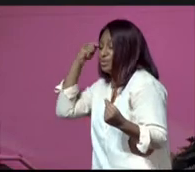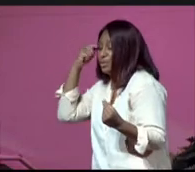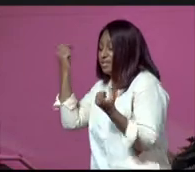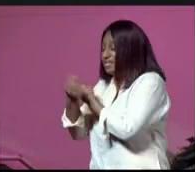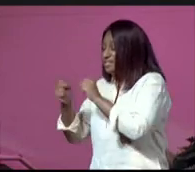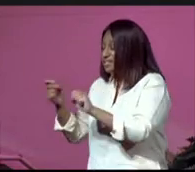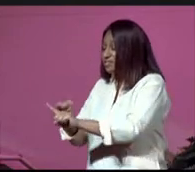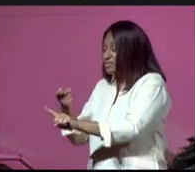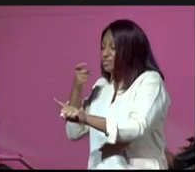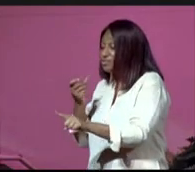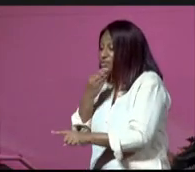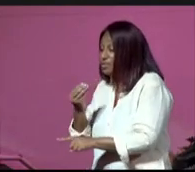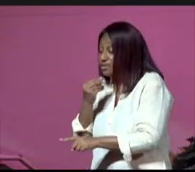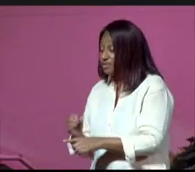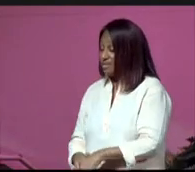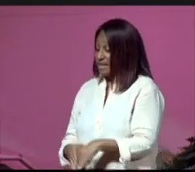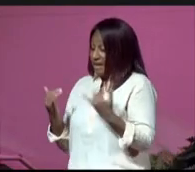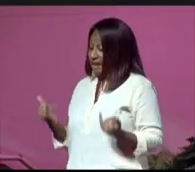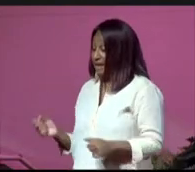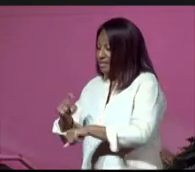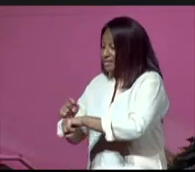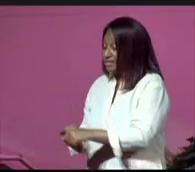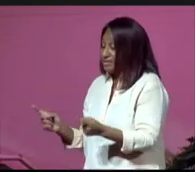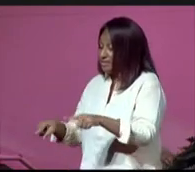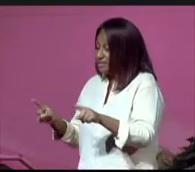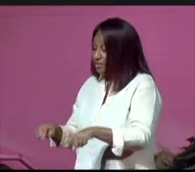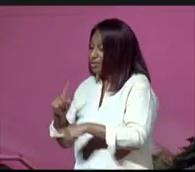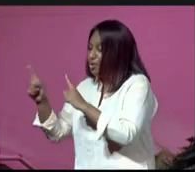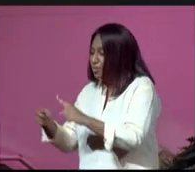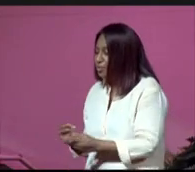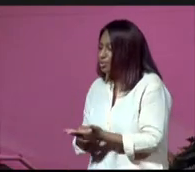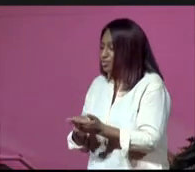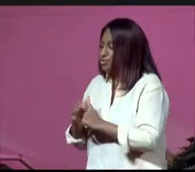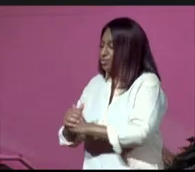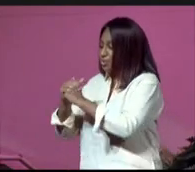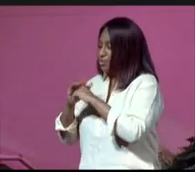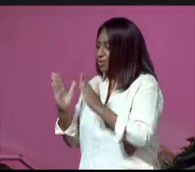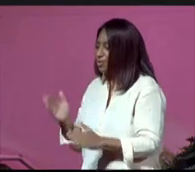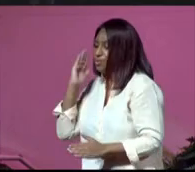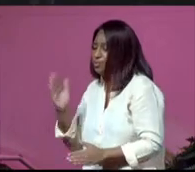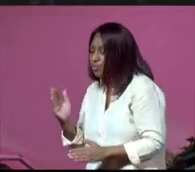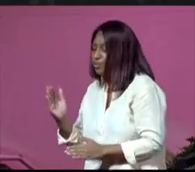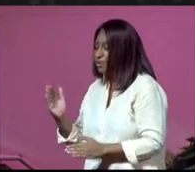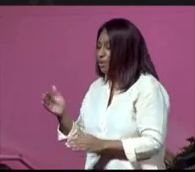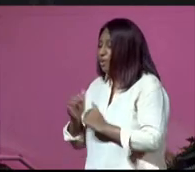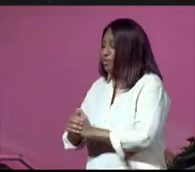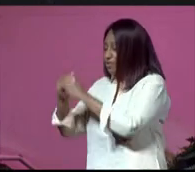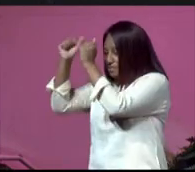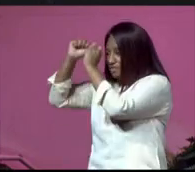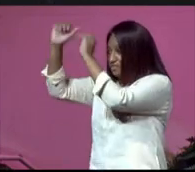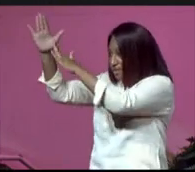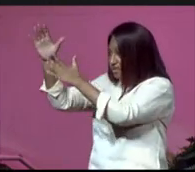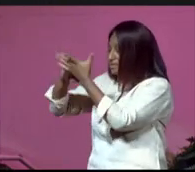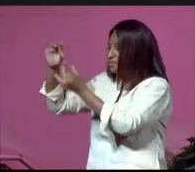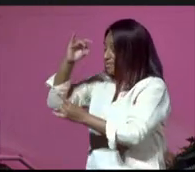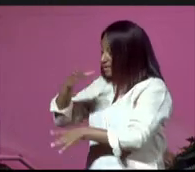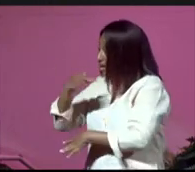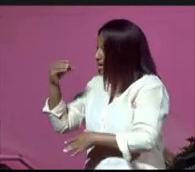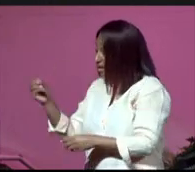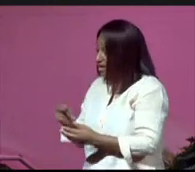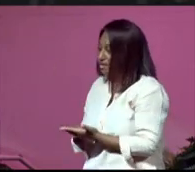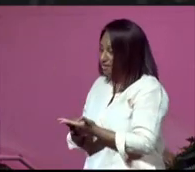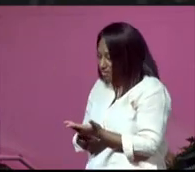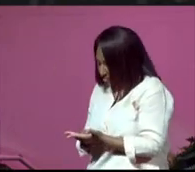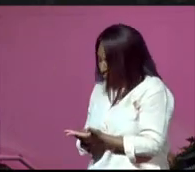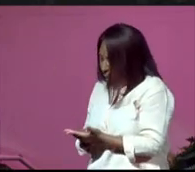the Jews. Yet a time is coming and has now come when the true worshipers will worship the Father in the spirit and in truth, for they